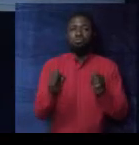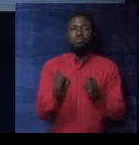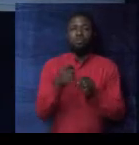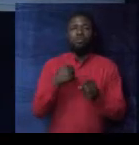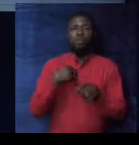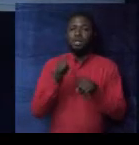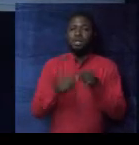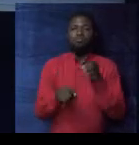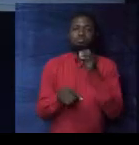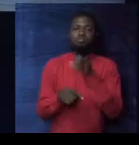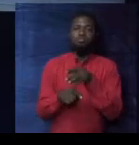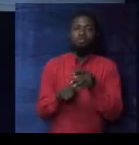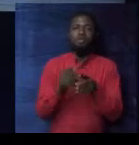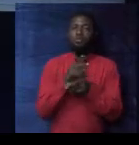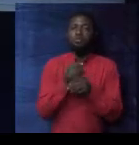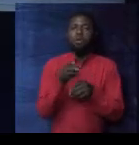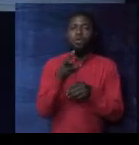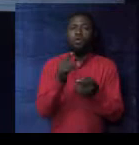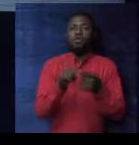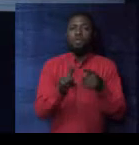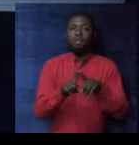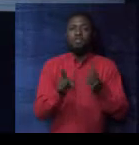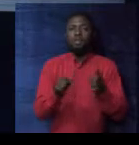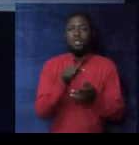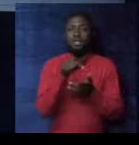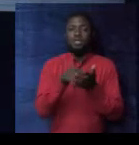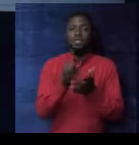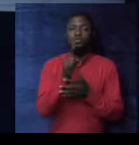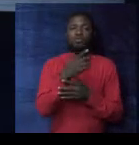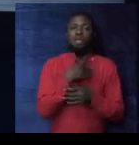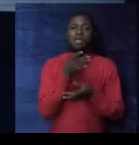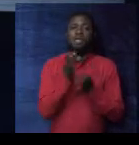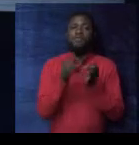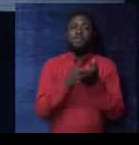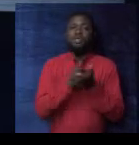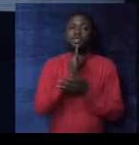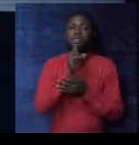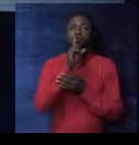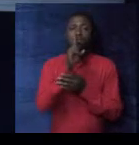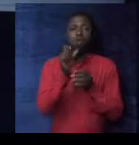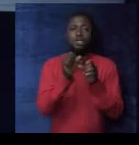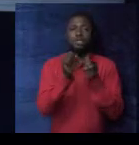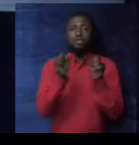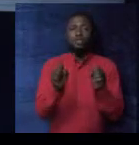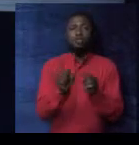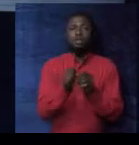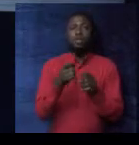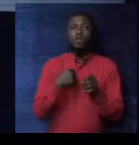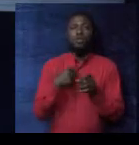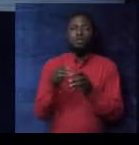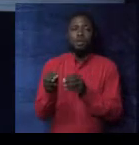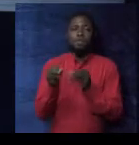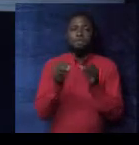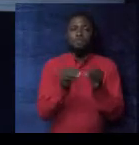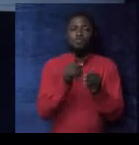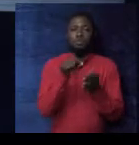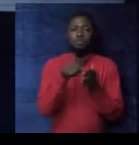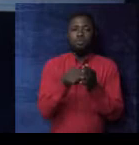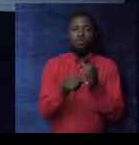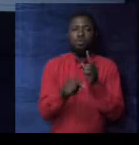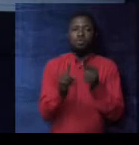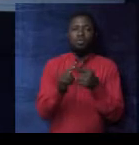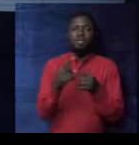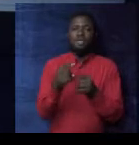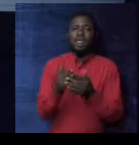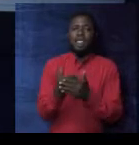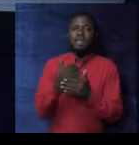okay? So we can't put it here because there's no way to differentiate this 1 and if it is 1 square. So what we do is that we move this